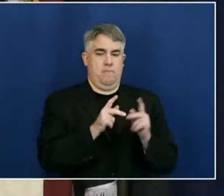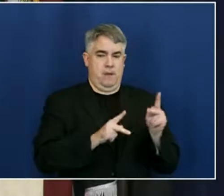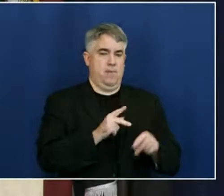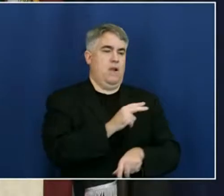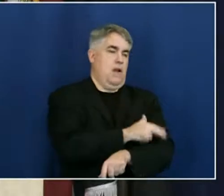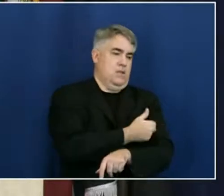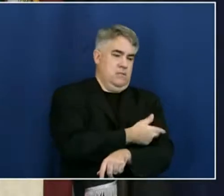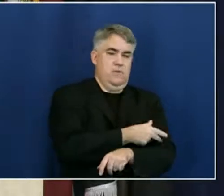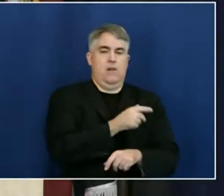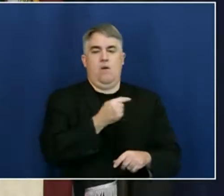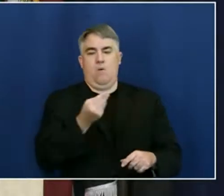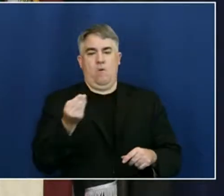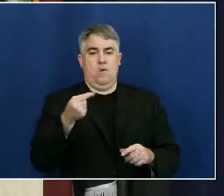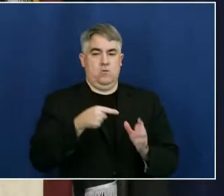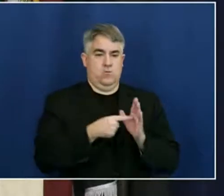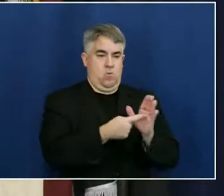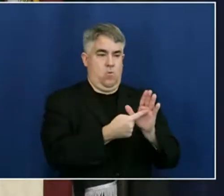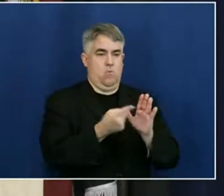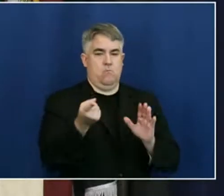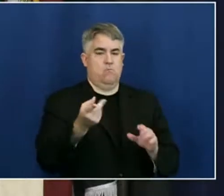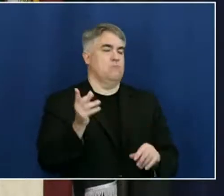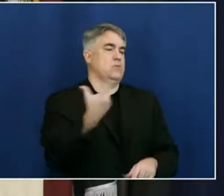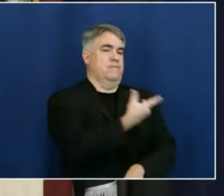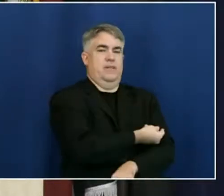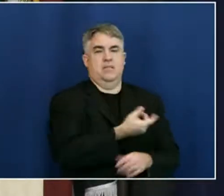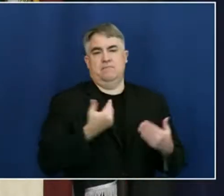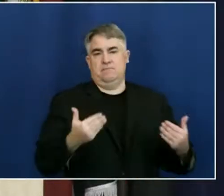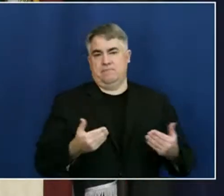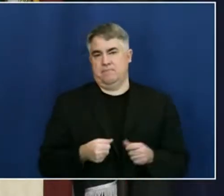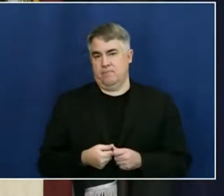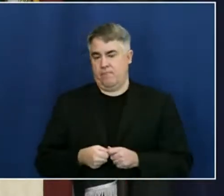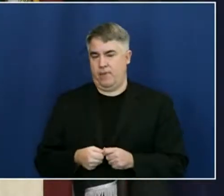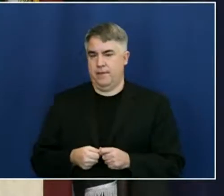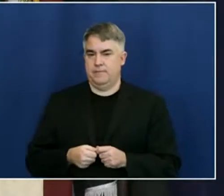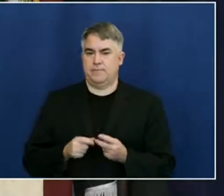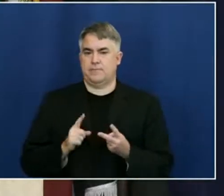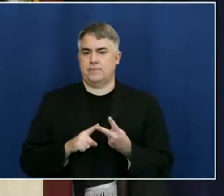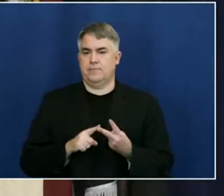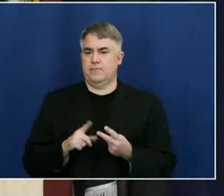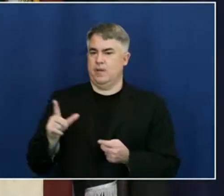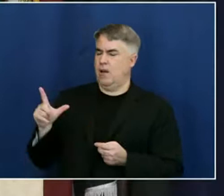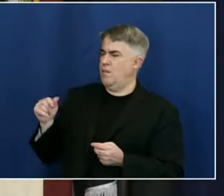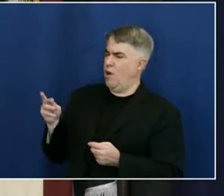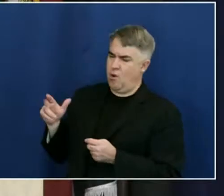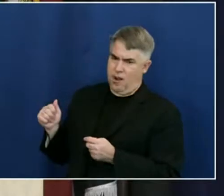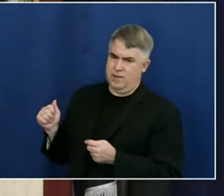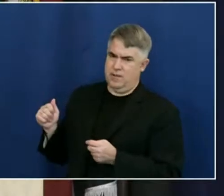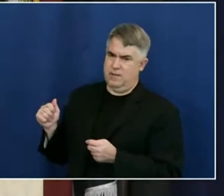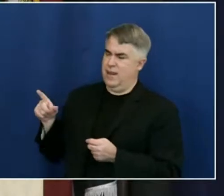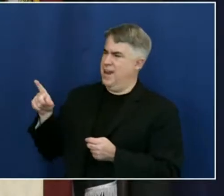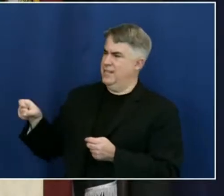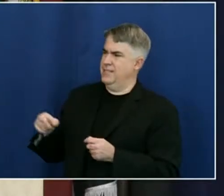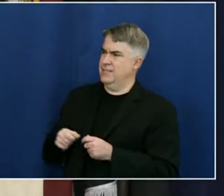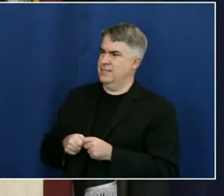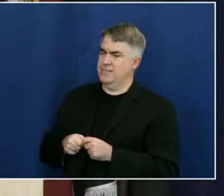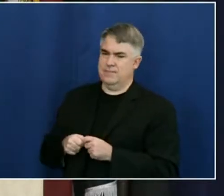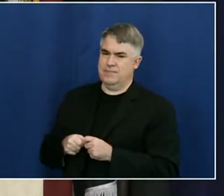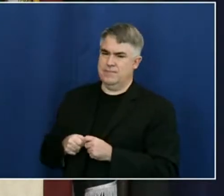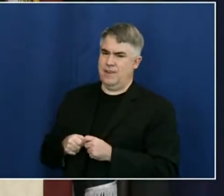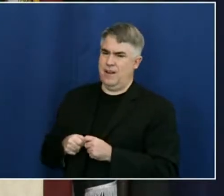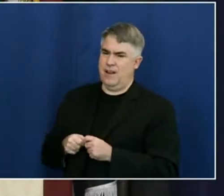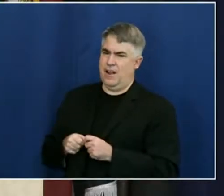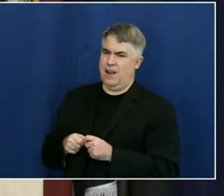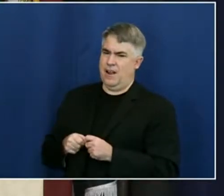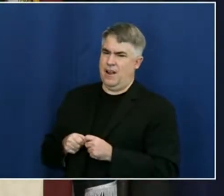Next text question is from Lauren Mapp with the San Diego Union Tribune. Have all residents in long-term care facilities now received the first dose of